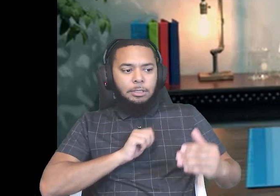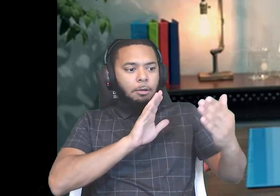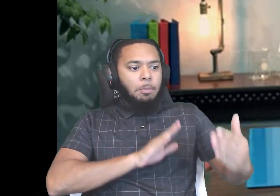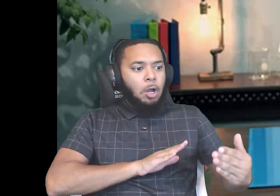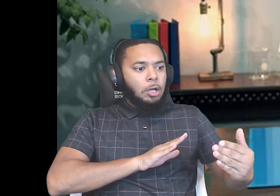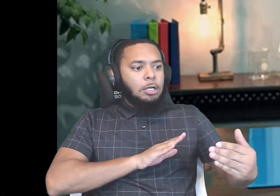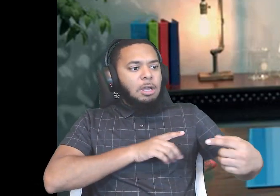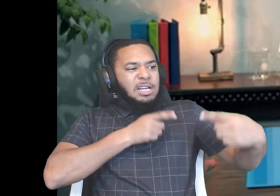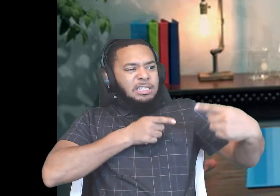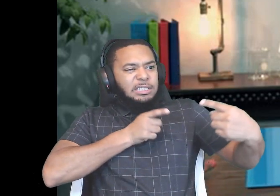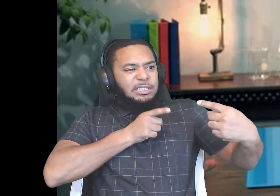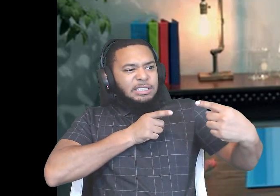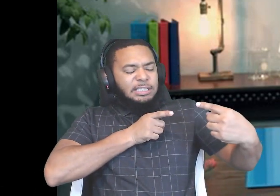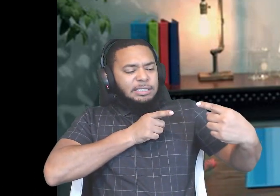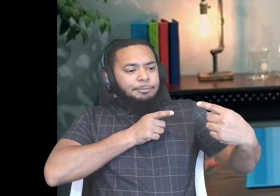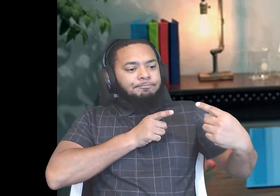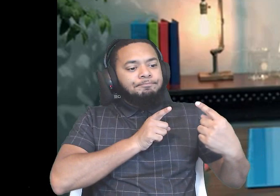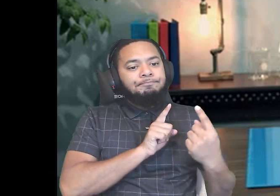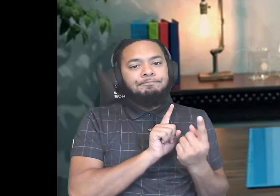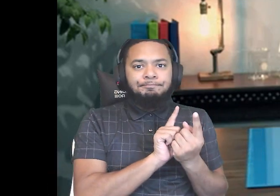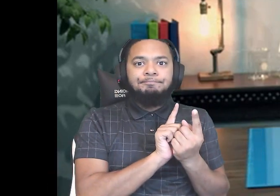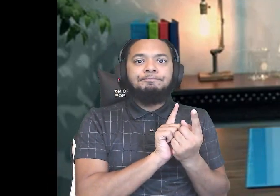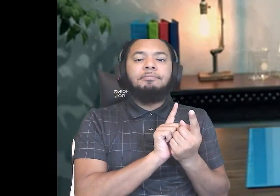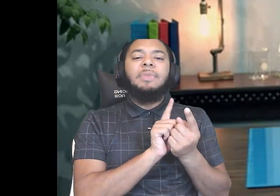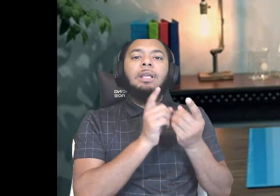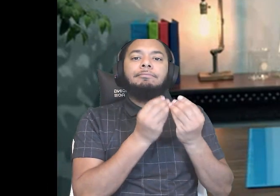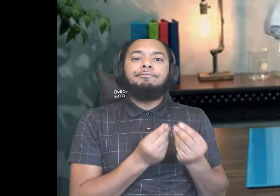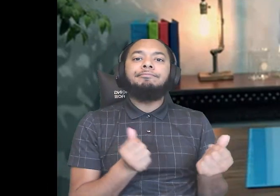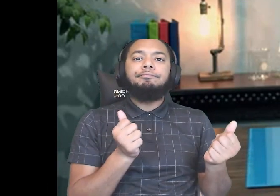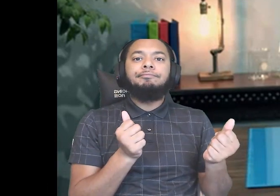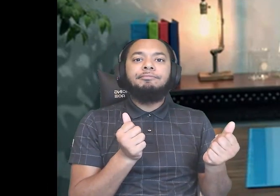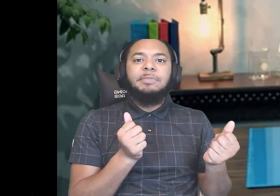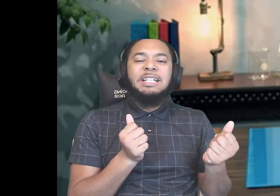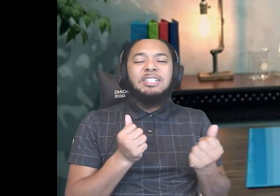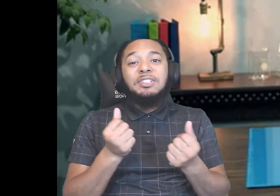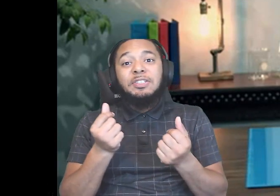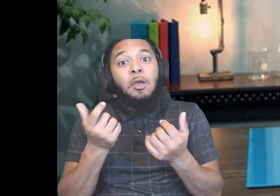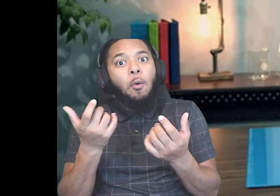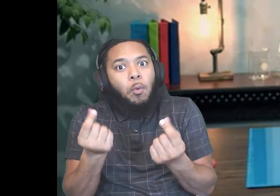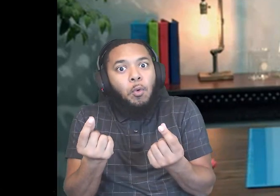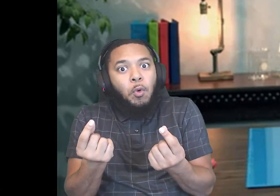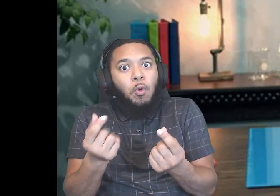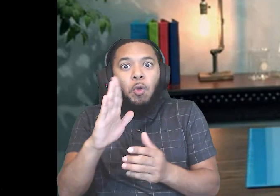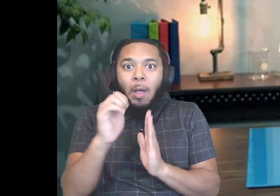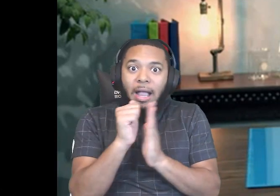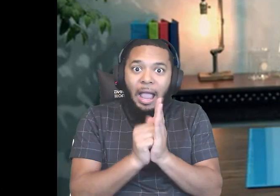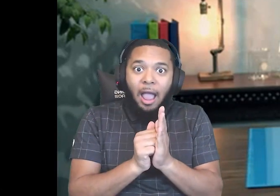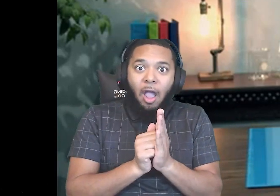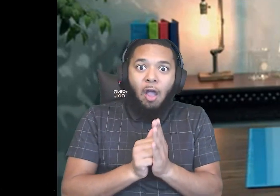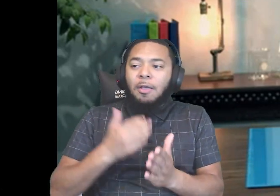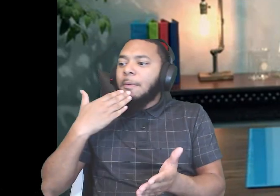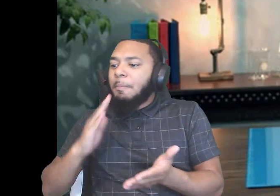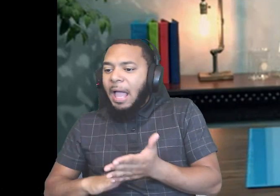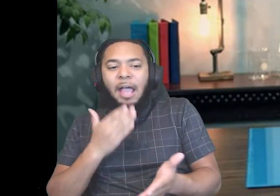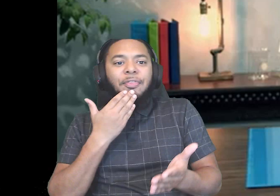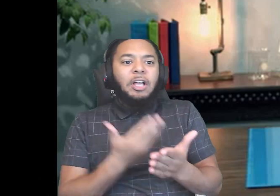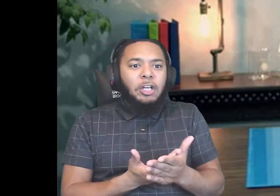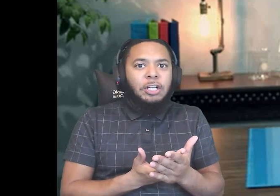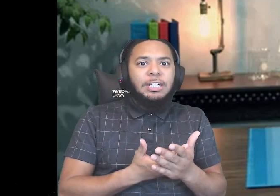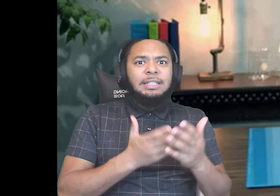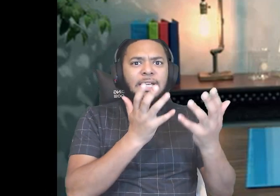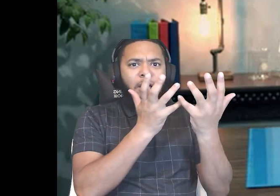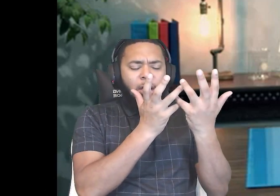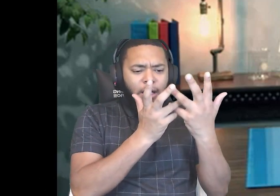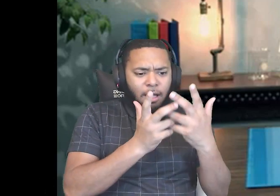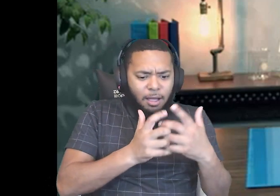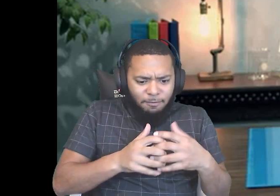that's exactly what we're going to do with your bank statement. We're going to take a look at the bad and take a look at the good. And we're going to come together and just figure out what's